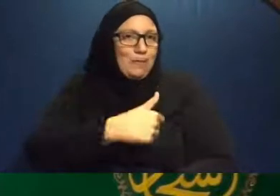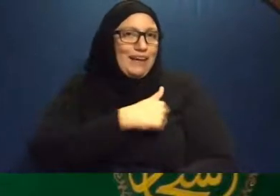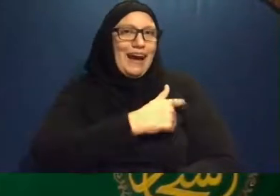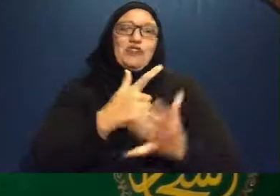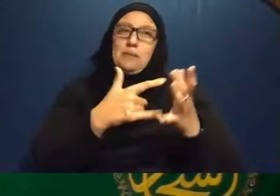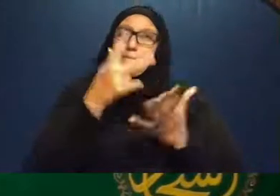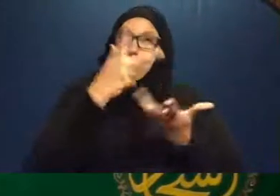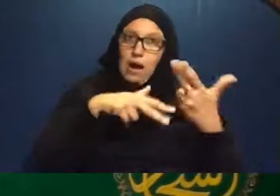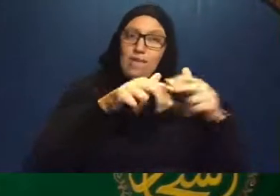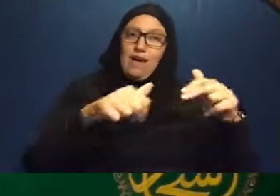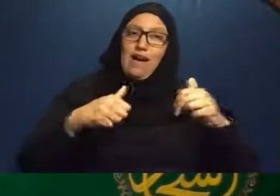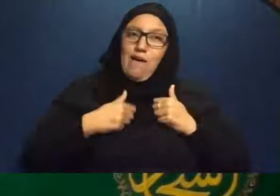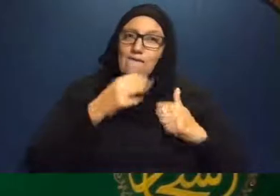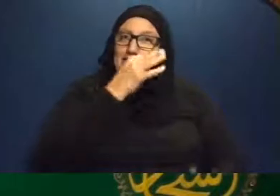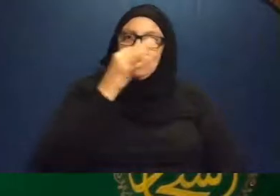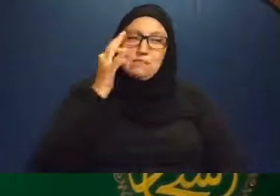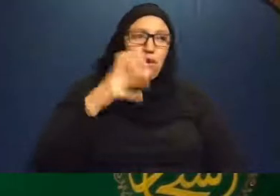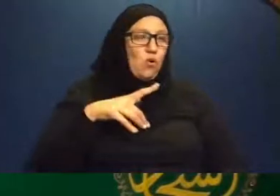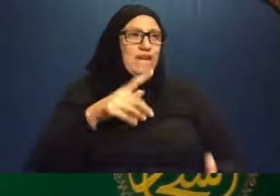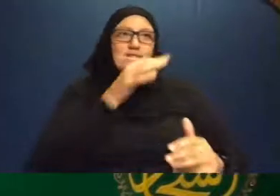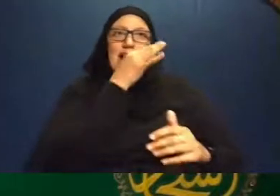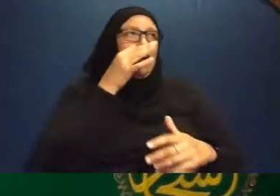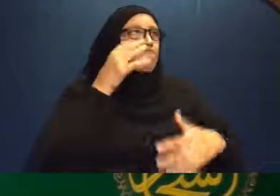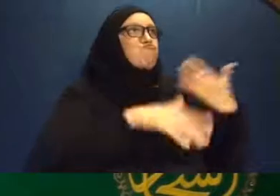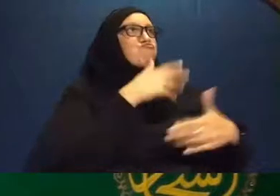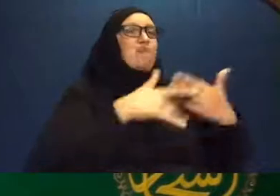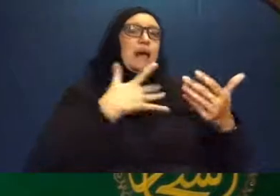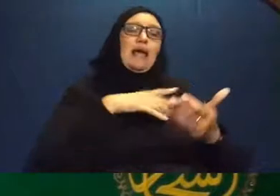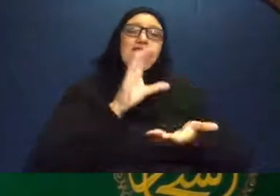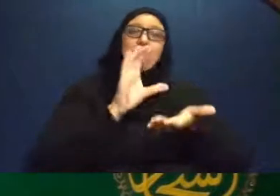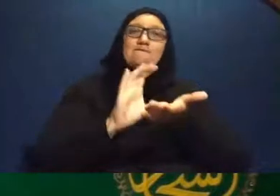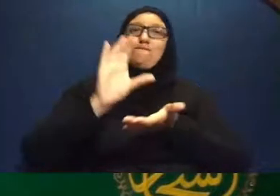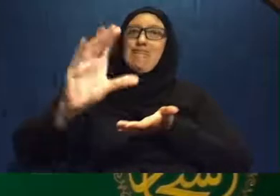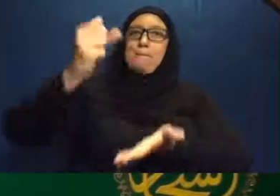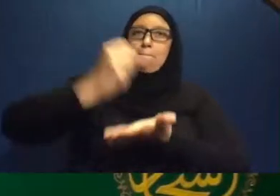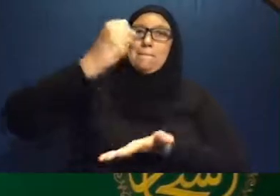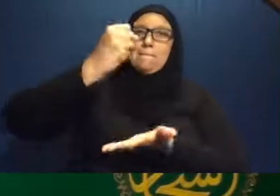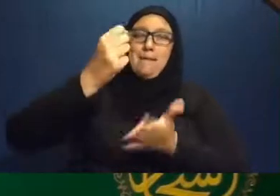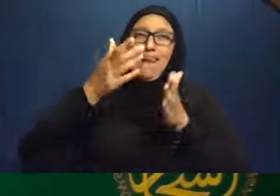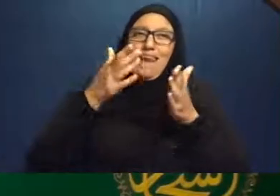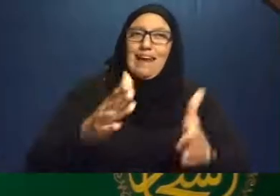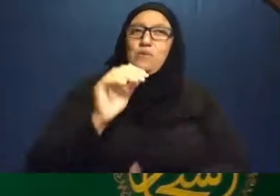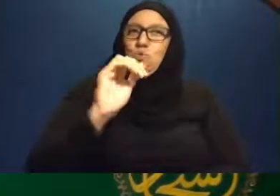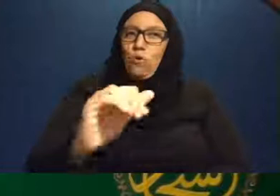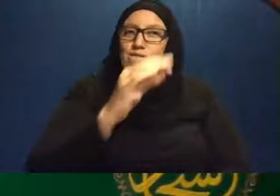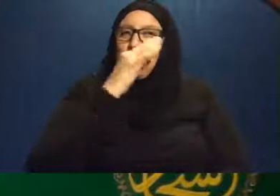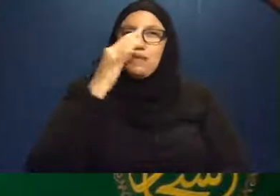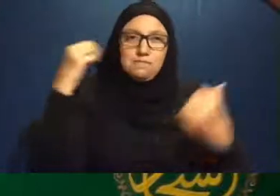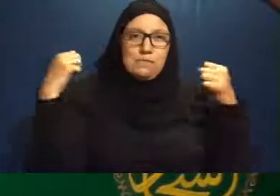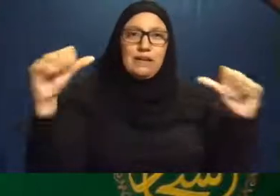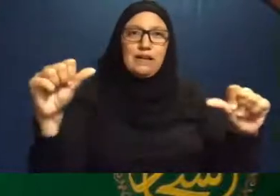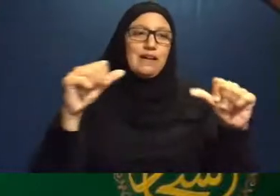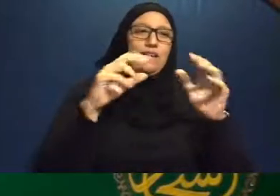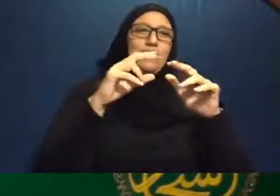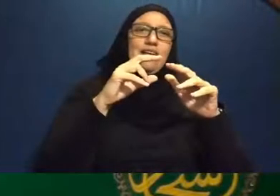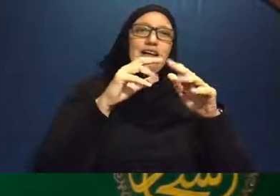part of our fasting, as the endorsement of our fasting, to give a zakat charity that is called zakat al-fitr,